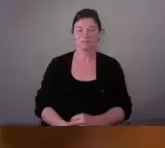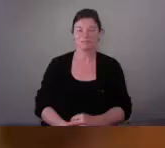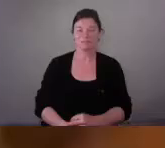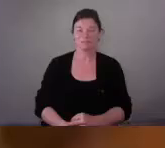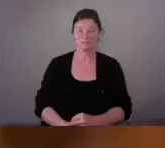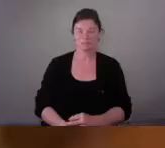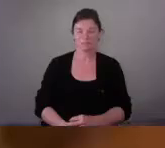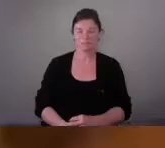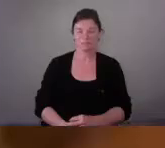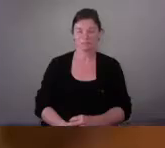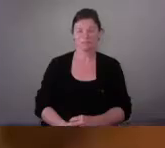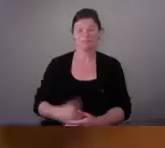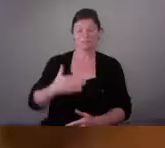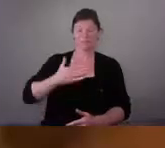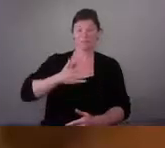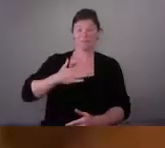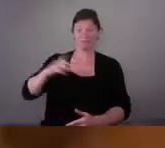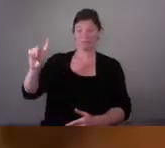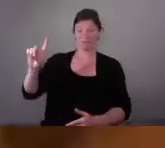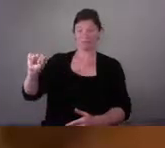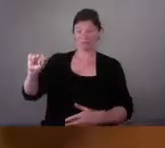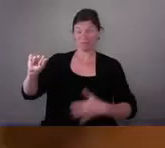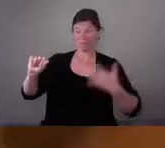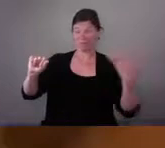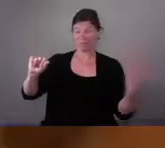This building